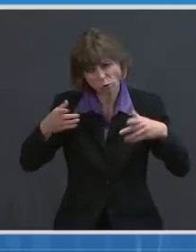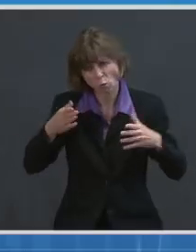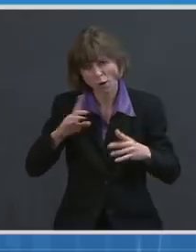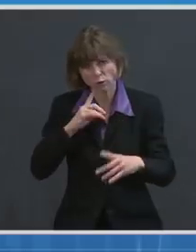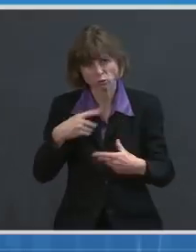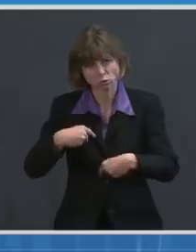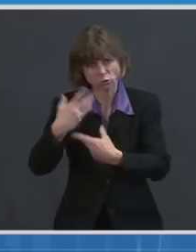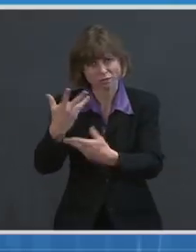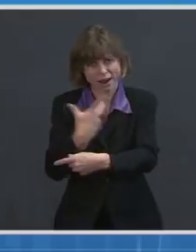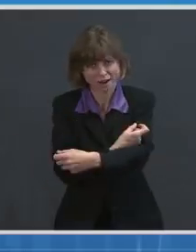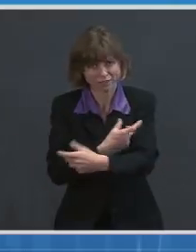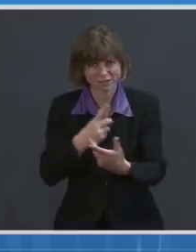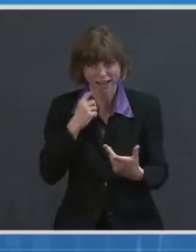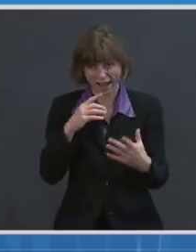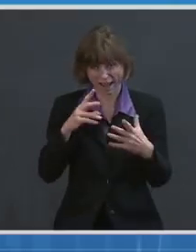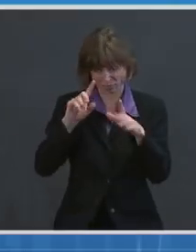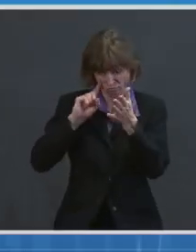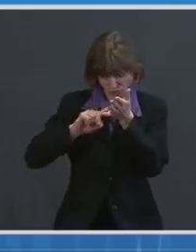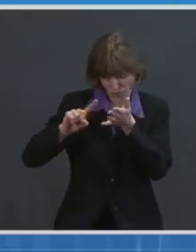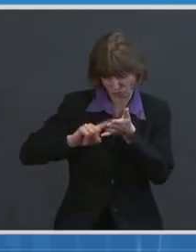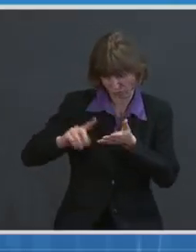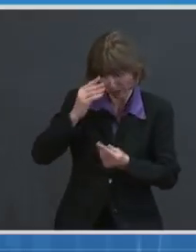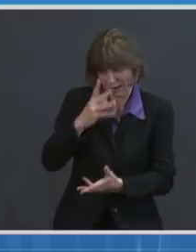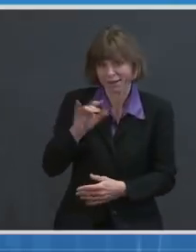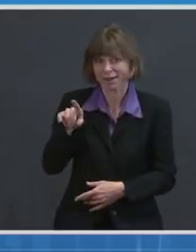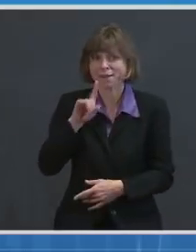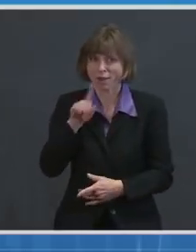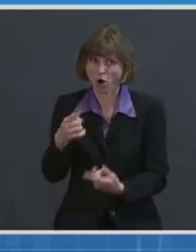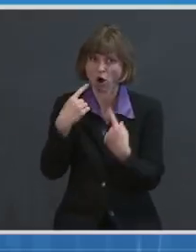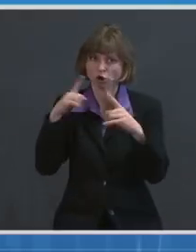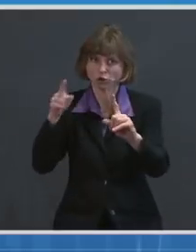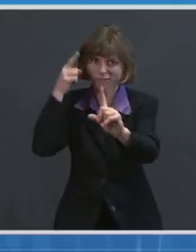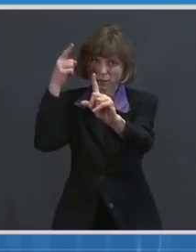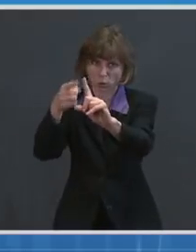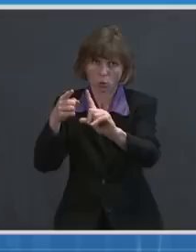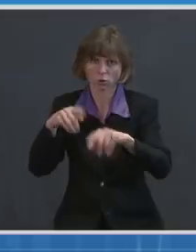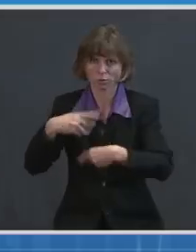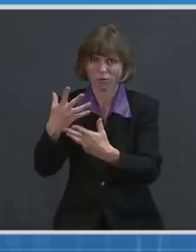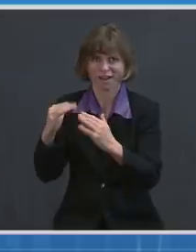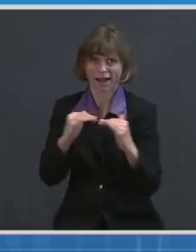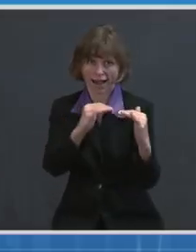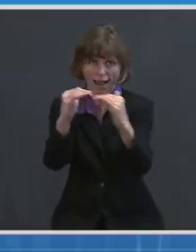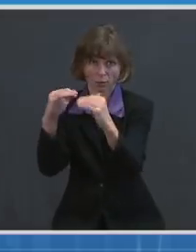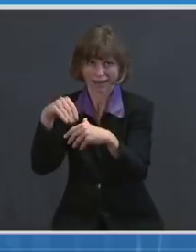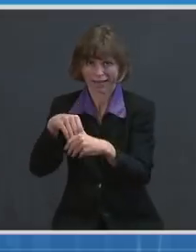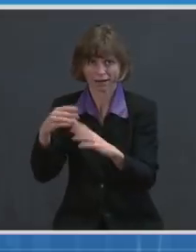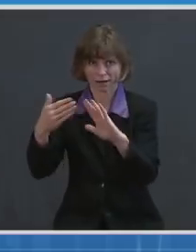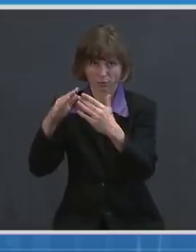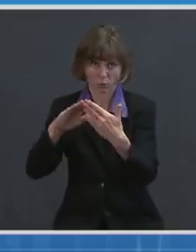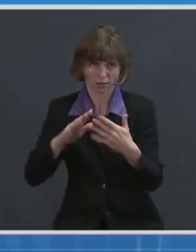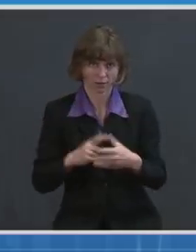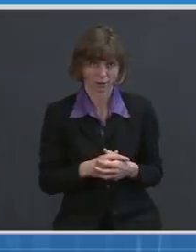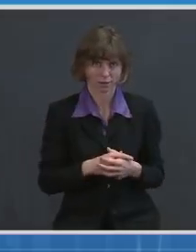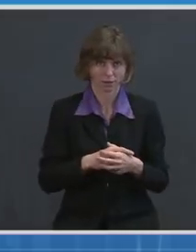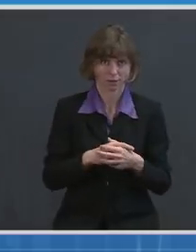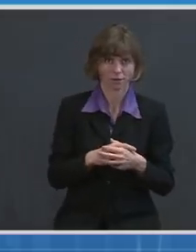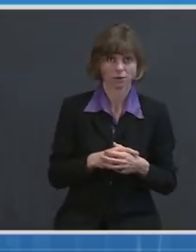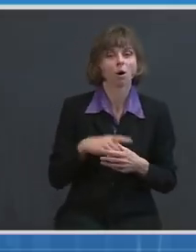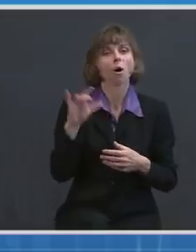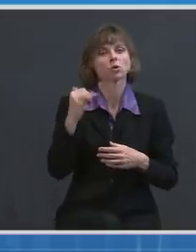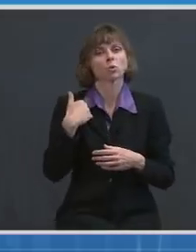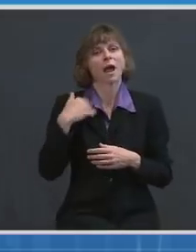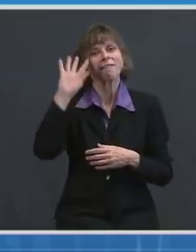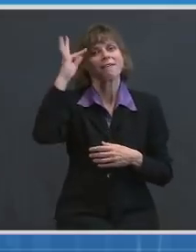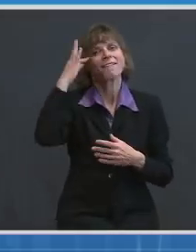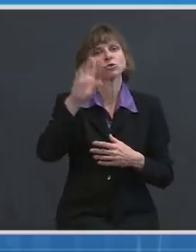they're achieving their goal of improving vaccine equity in those communities. Second, we have our federal retail pharmacy program. And